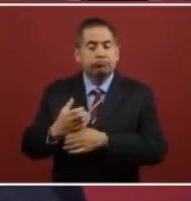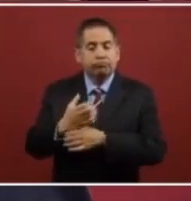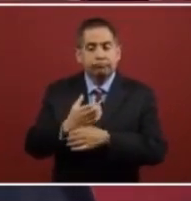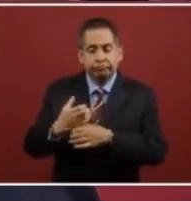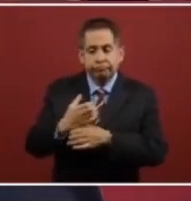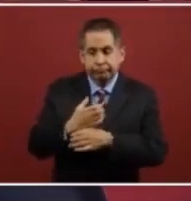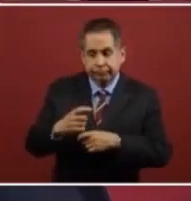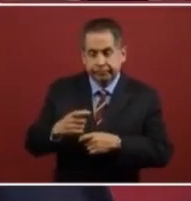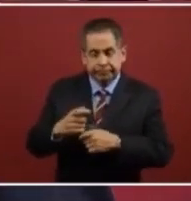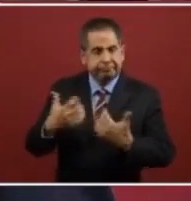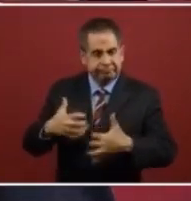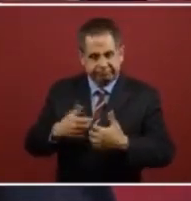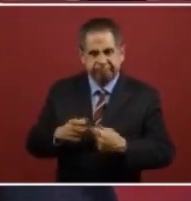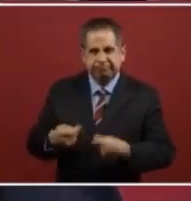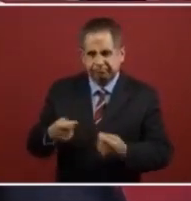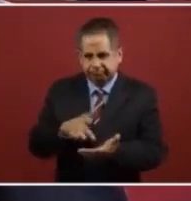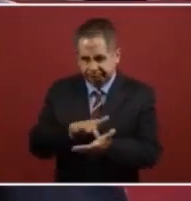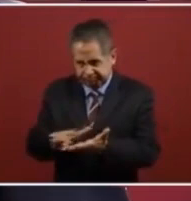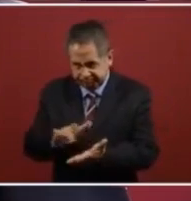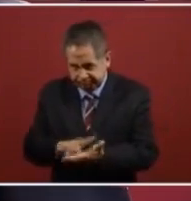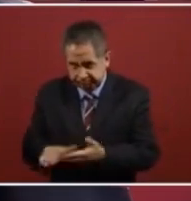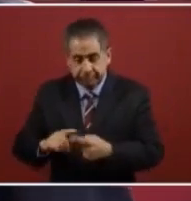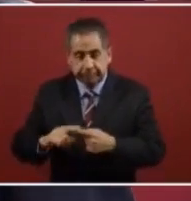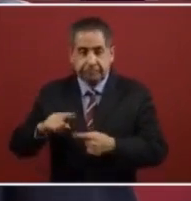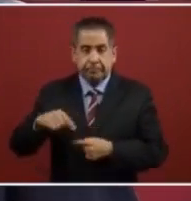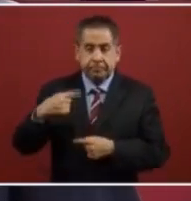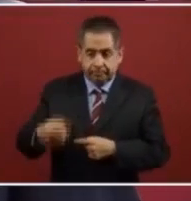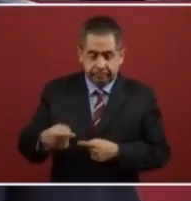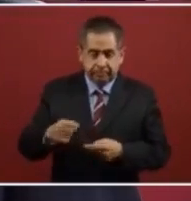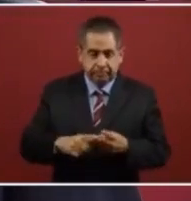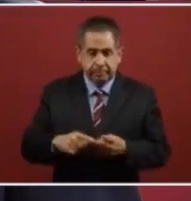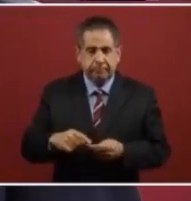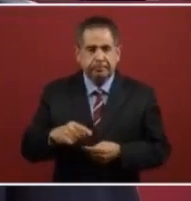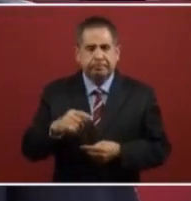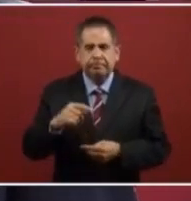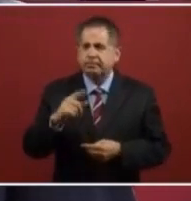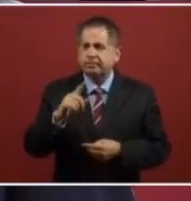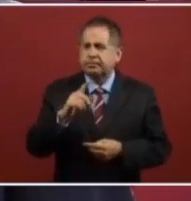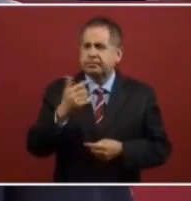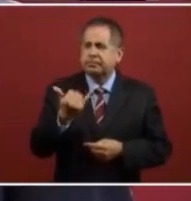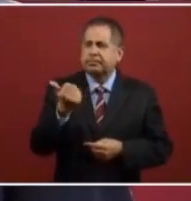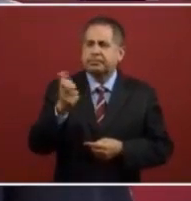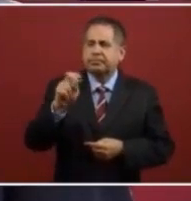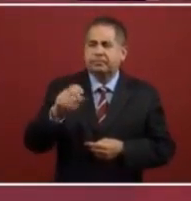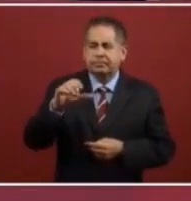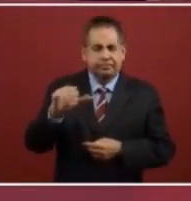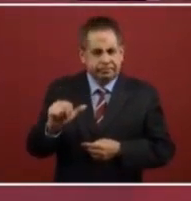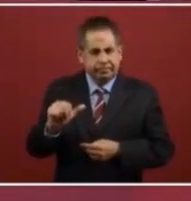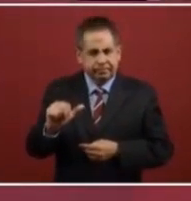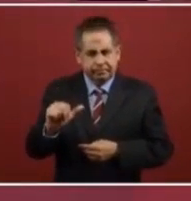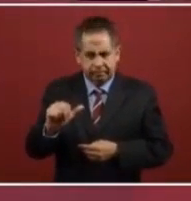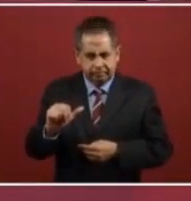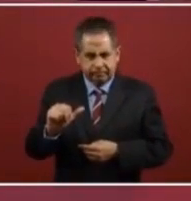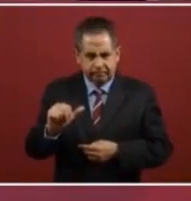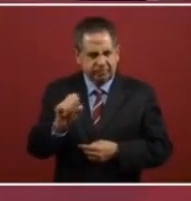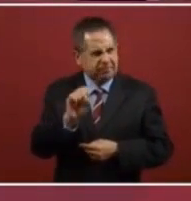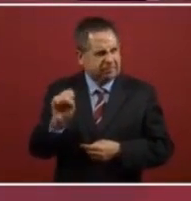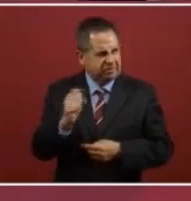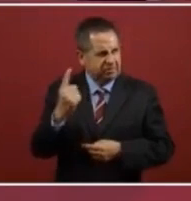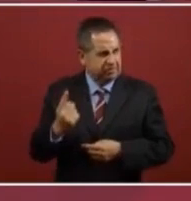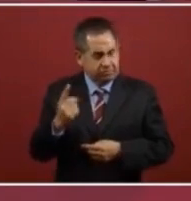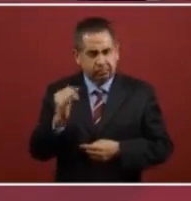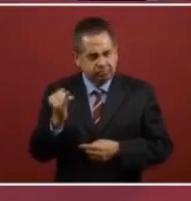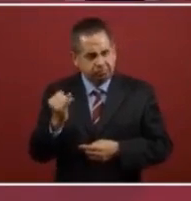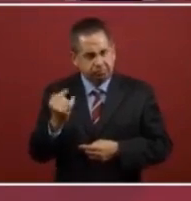Oh, they're going to help Y el the día coffee siguiente, producers en on Yanga, Friday. And then the next day in Yanga, sábado 1 de